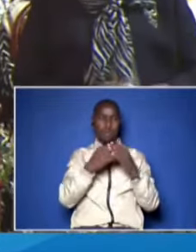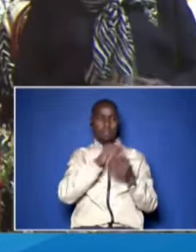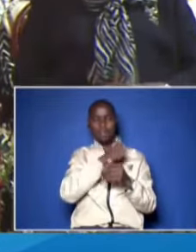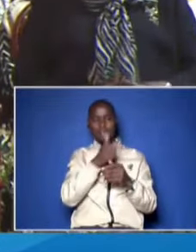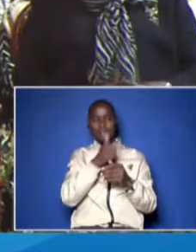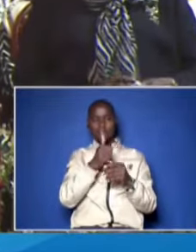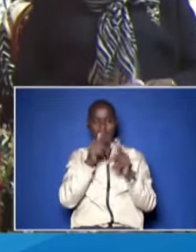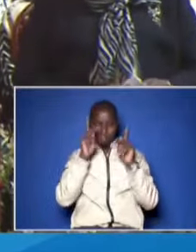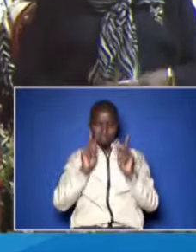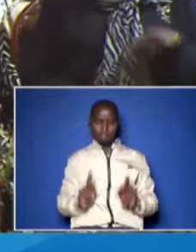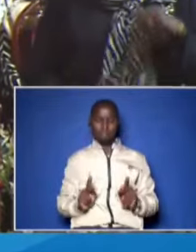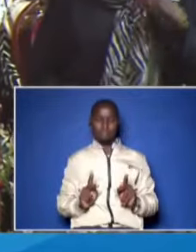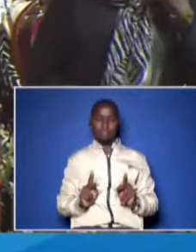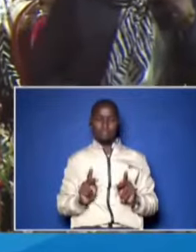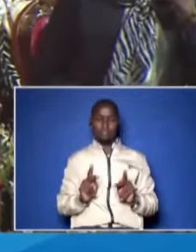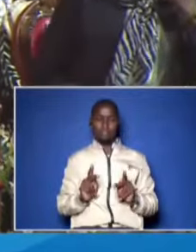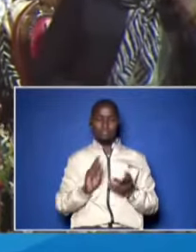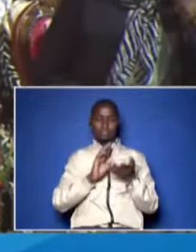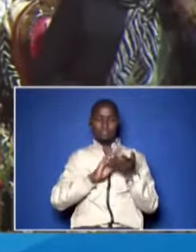Shalom